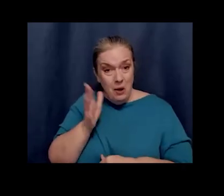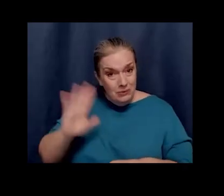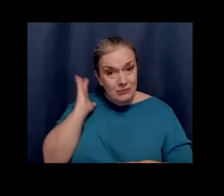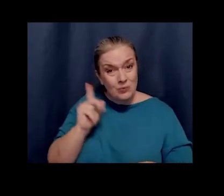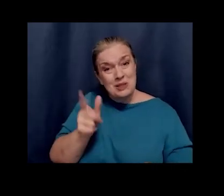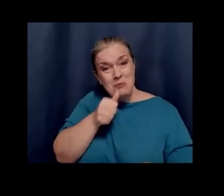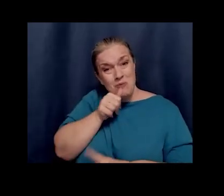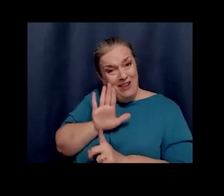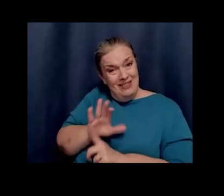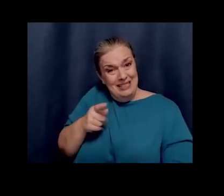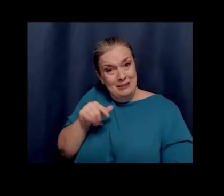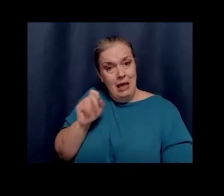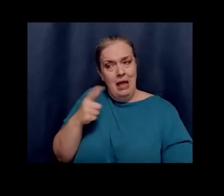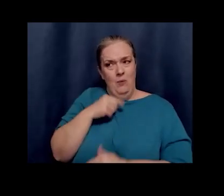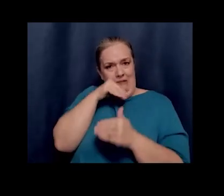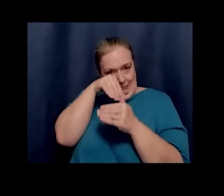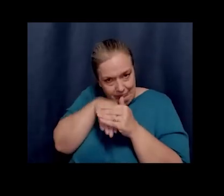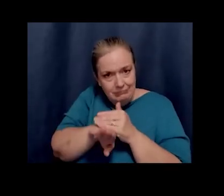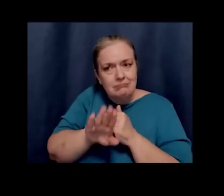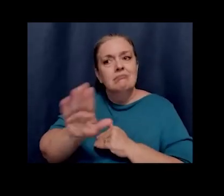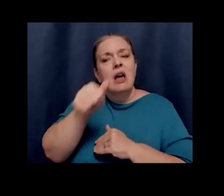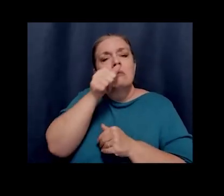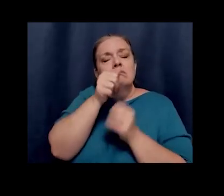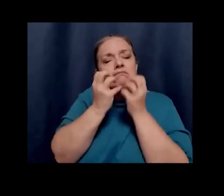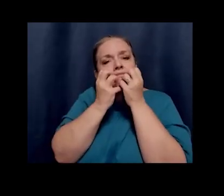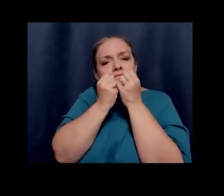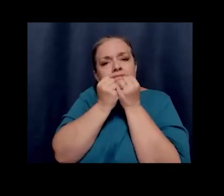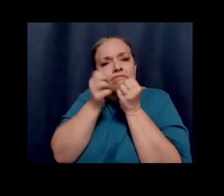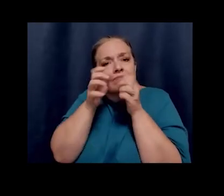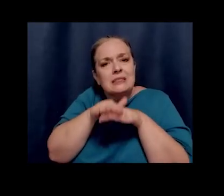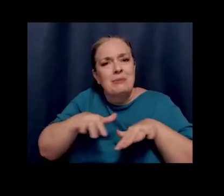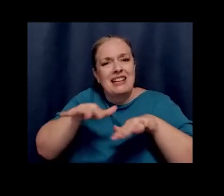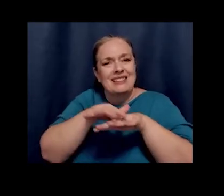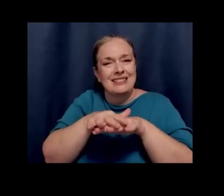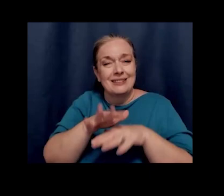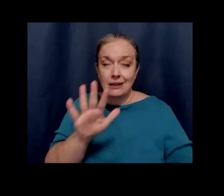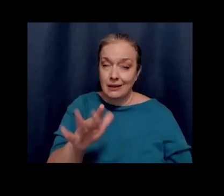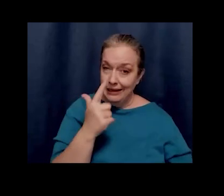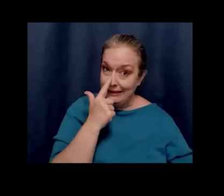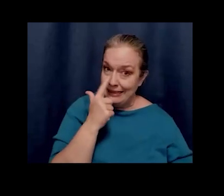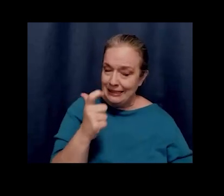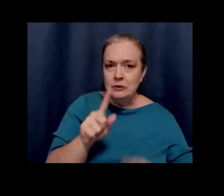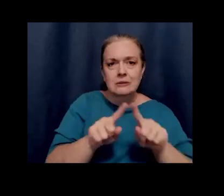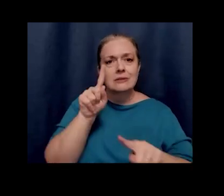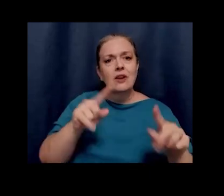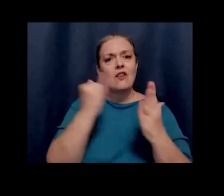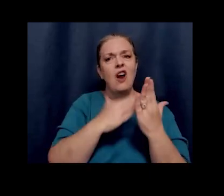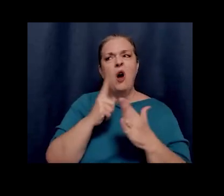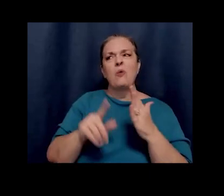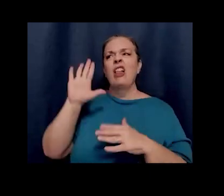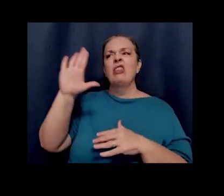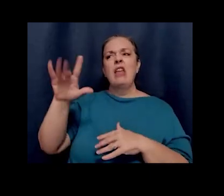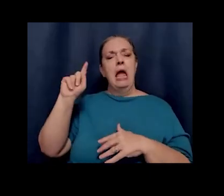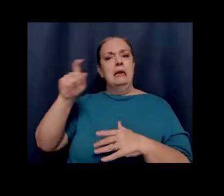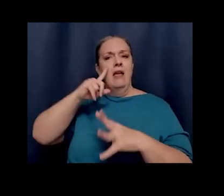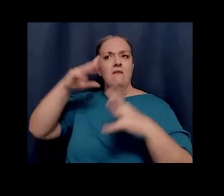we are entering the inner sanctum. It's interesting to see what various artists needed to inspire them or what environments